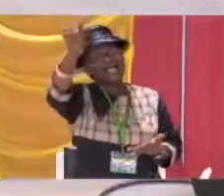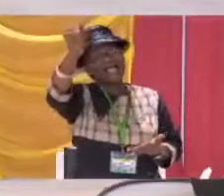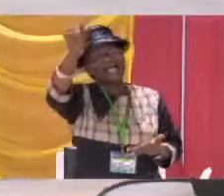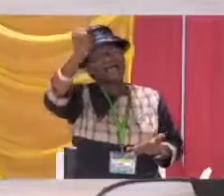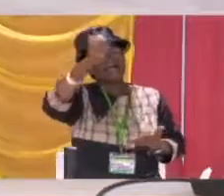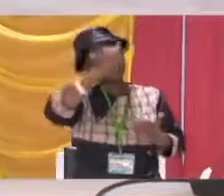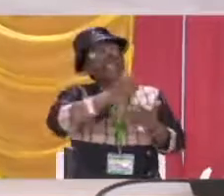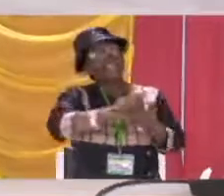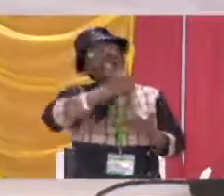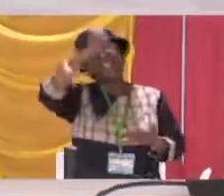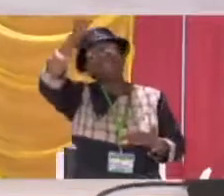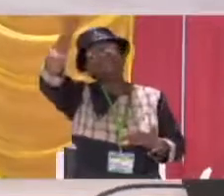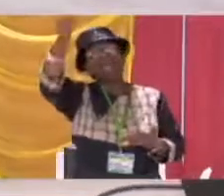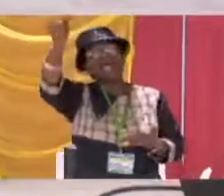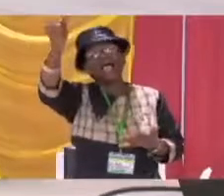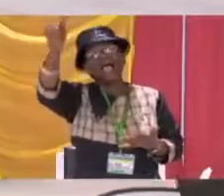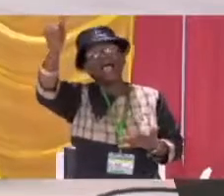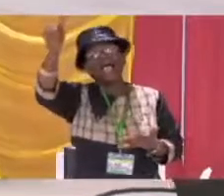Aye oni ri di yin.